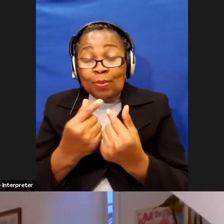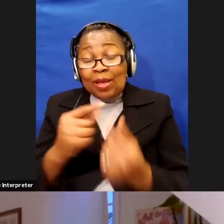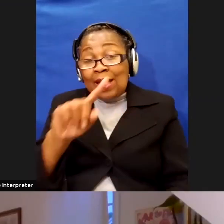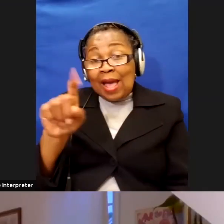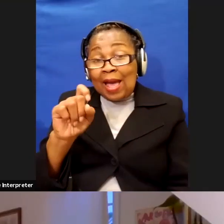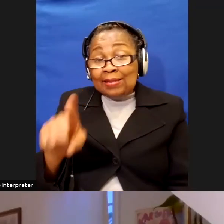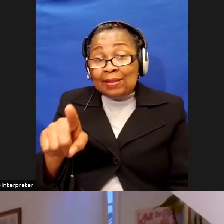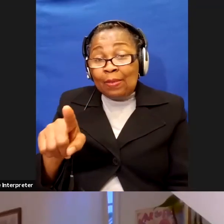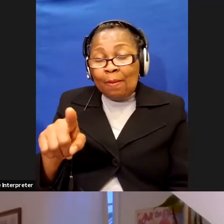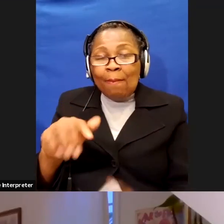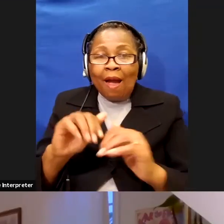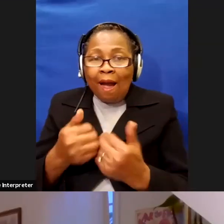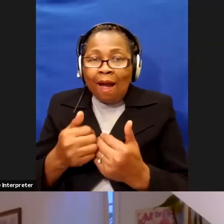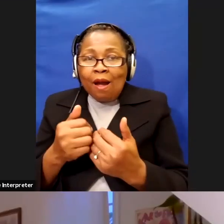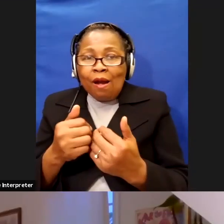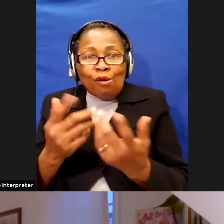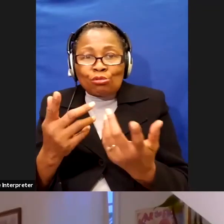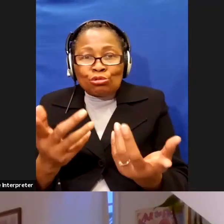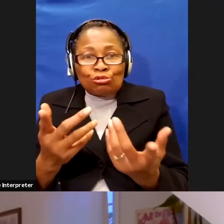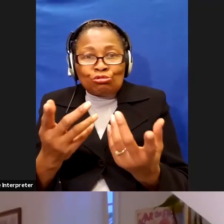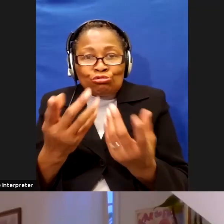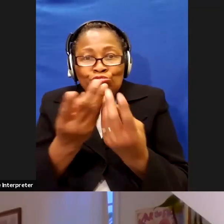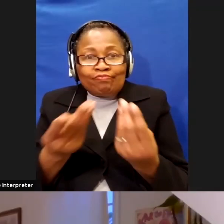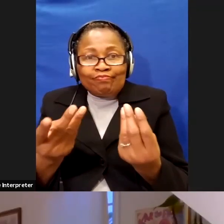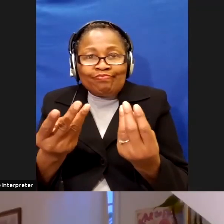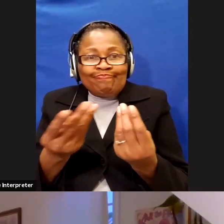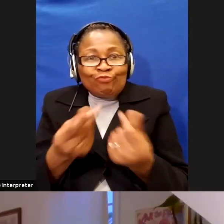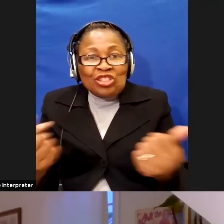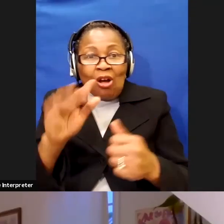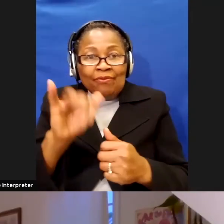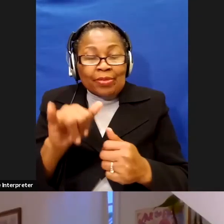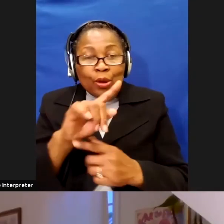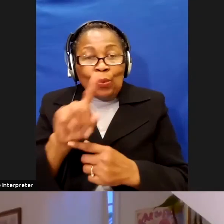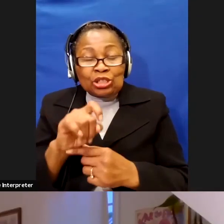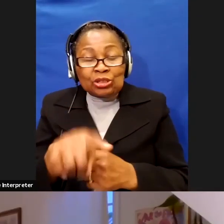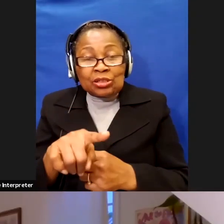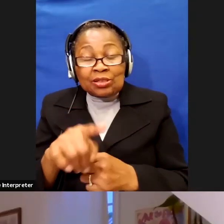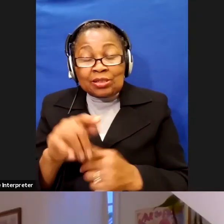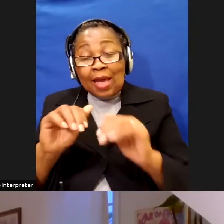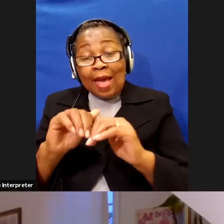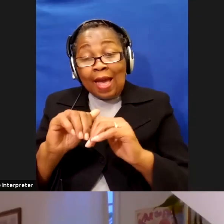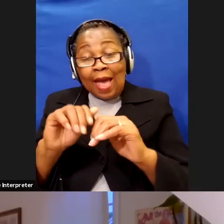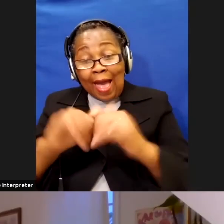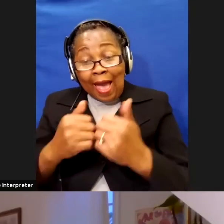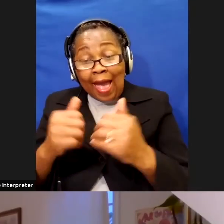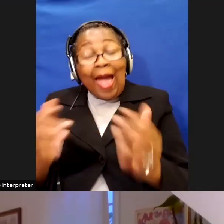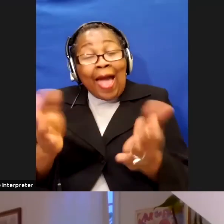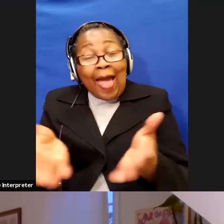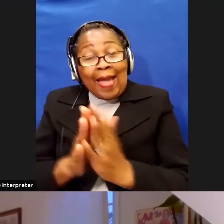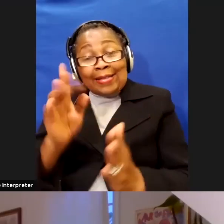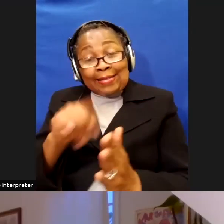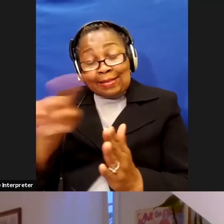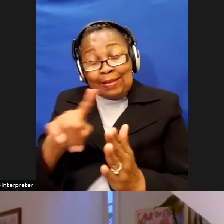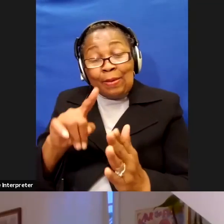how to address the question you just asked us. And ask them to help you prioritize